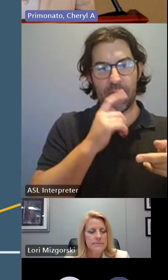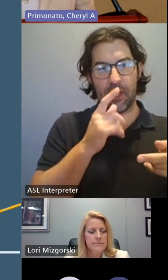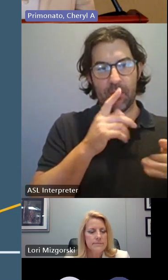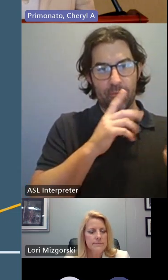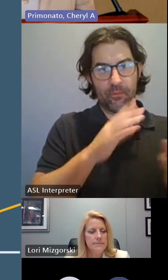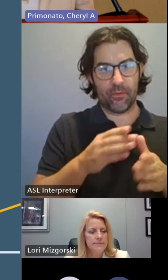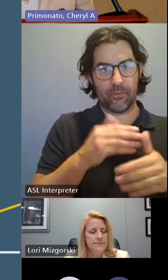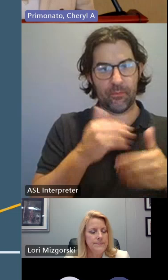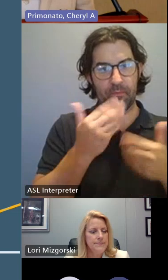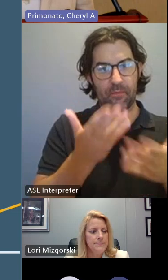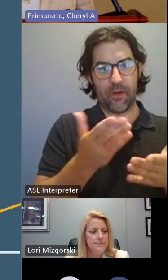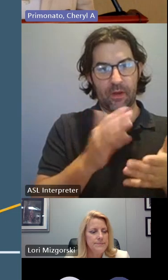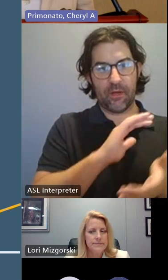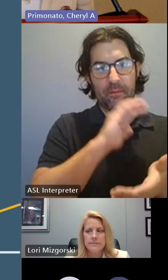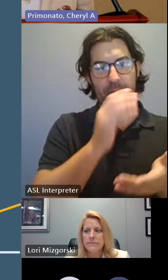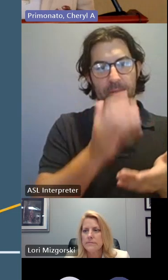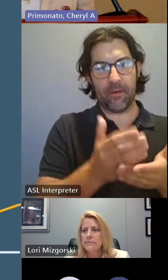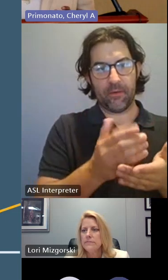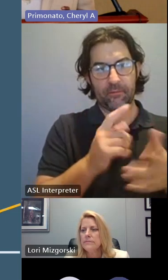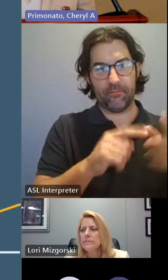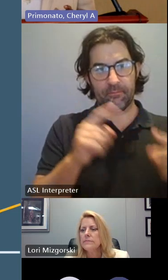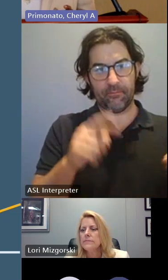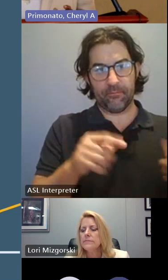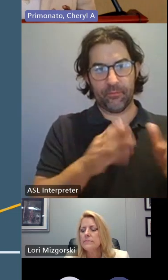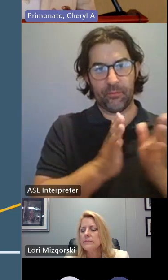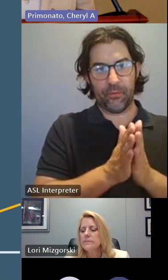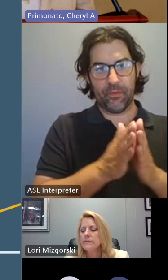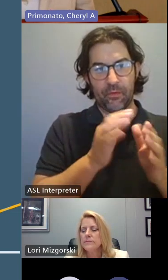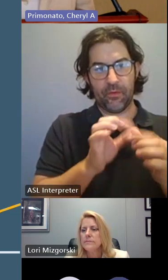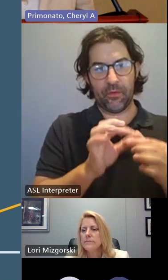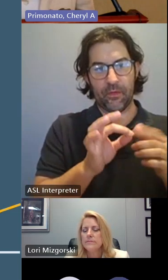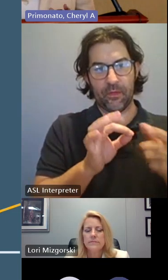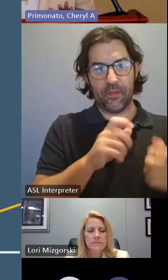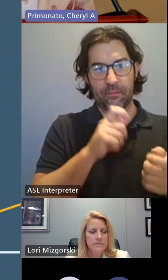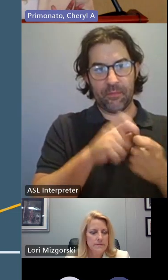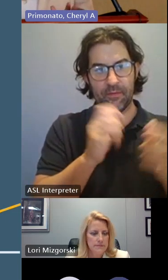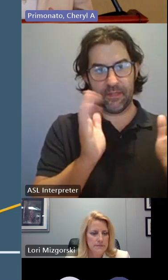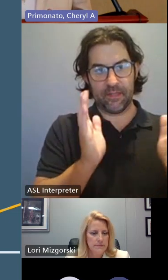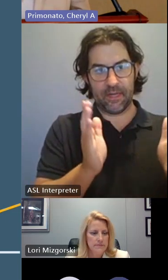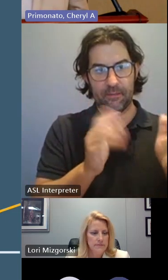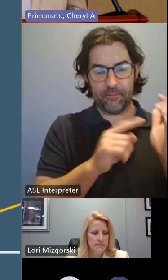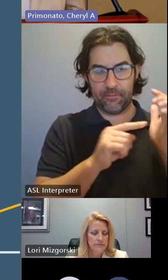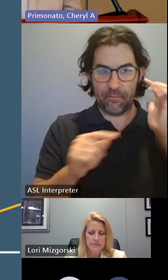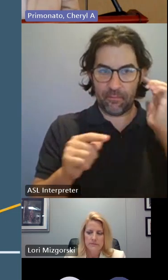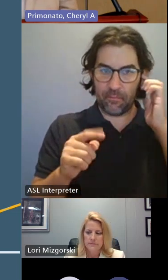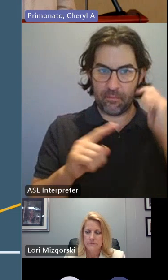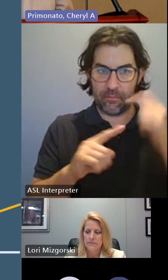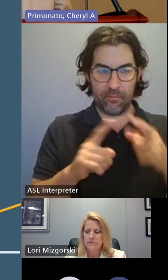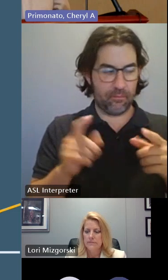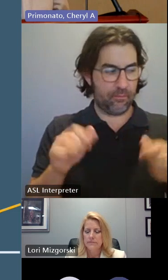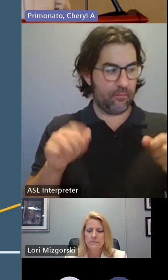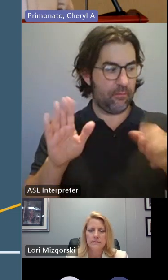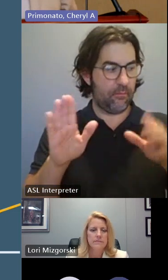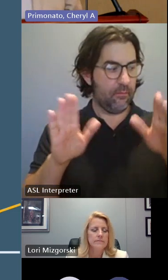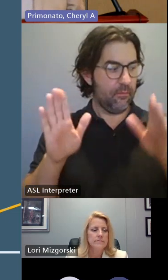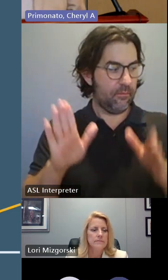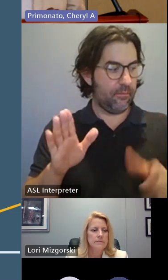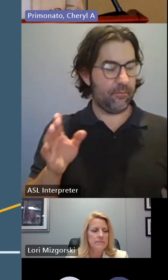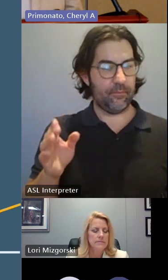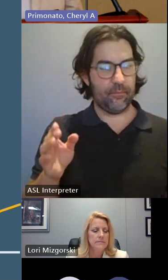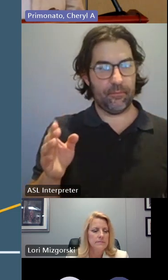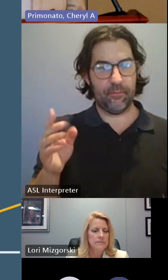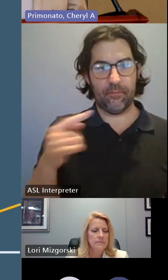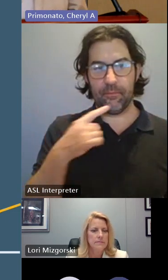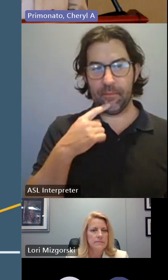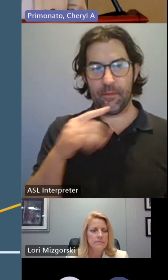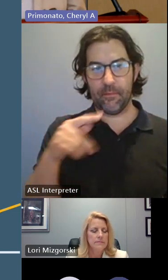to provide the quantity of various containers requested in the specification. However, the potential bidders did convey to PRT that they